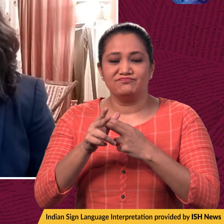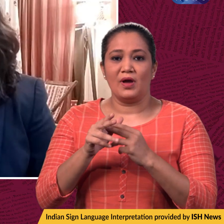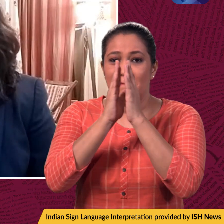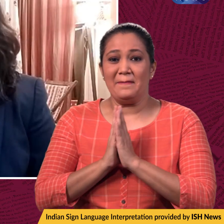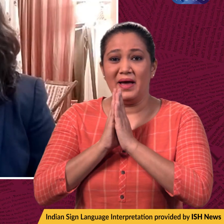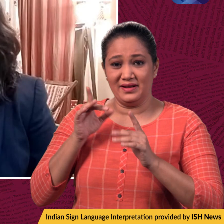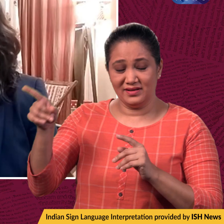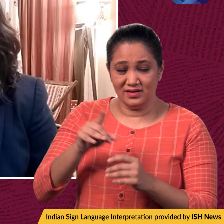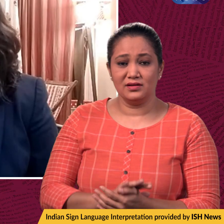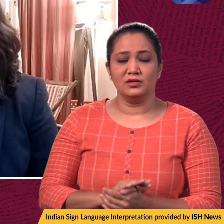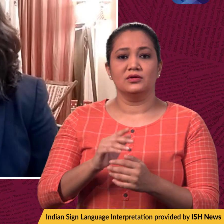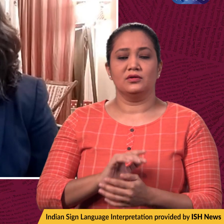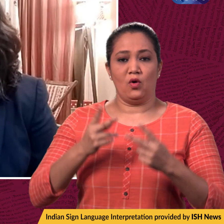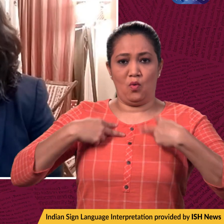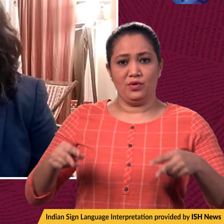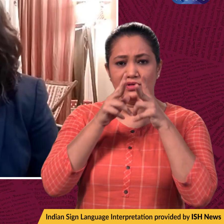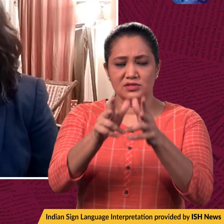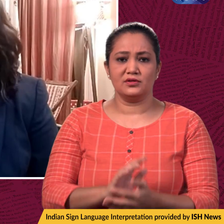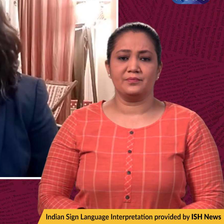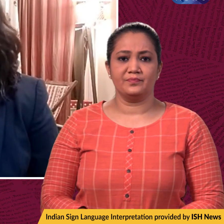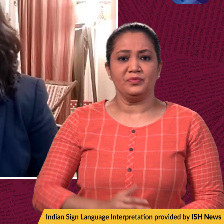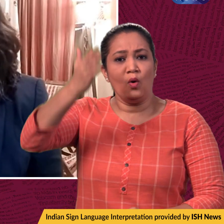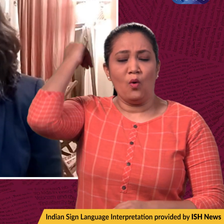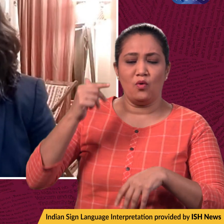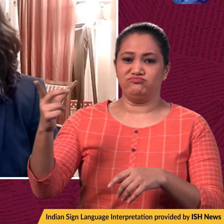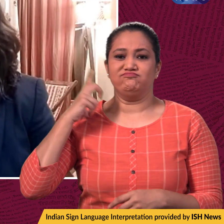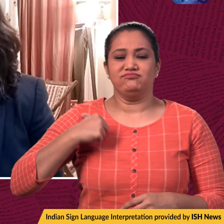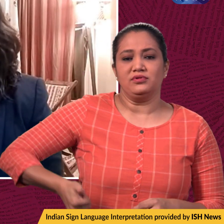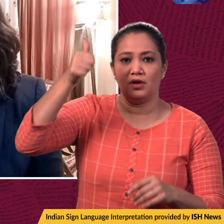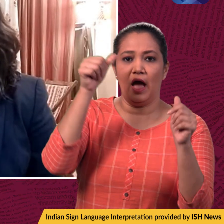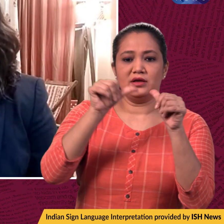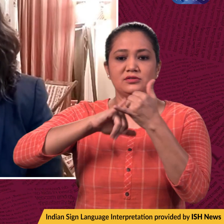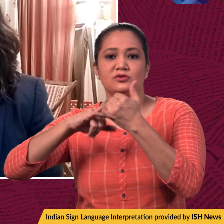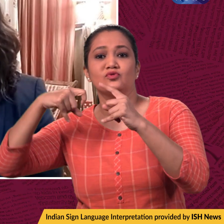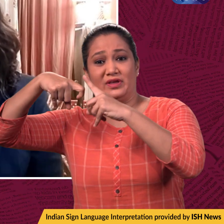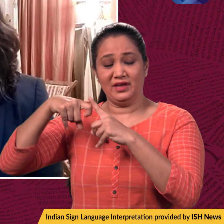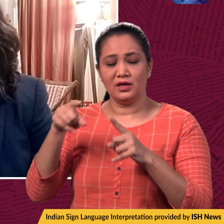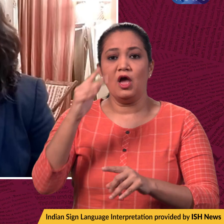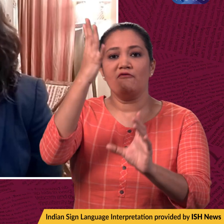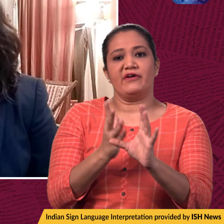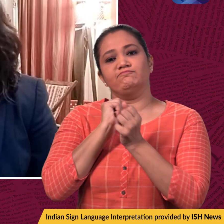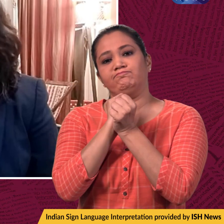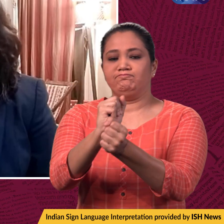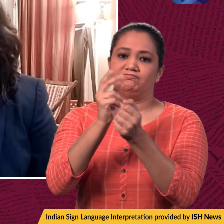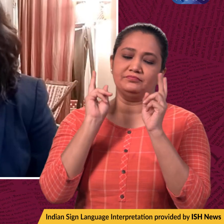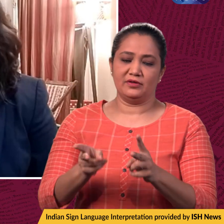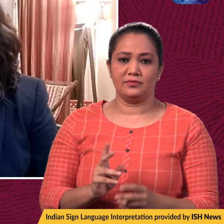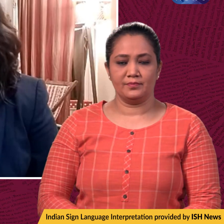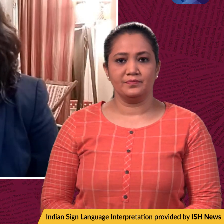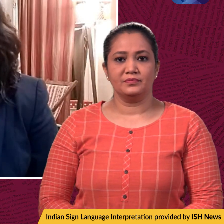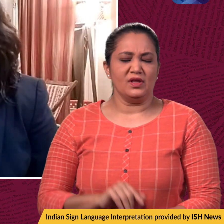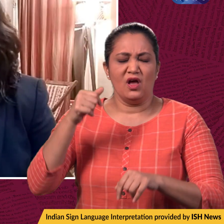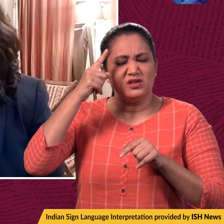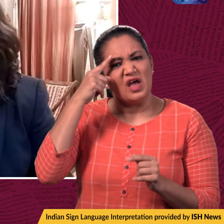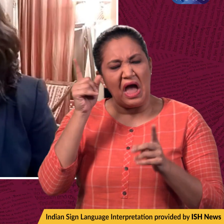military-ruled Myanmar has sentenced former leader Aung San Suu Kyi to 5 years in jail after